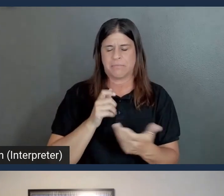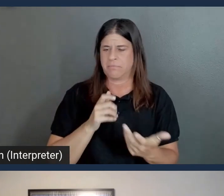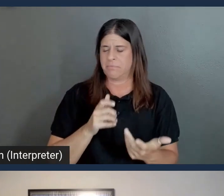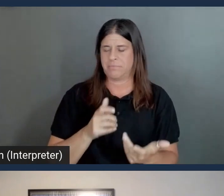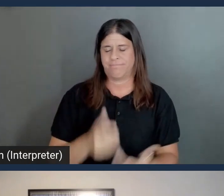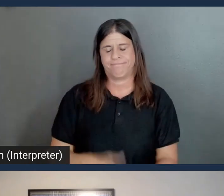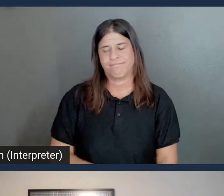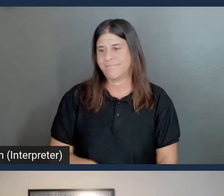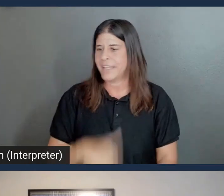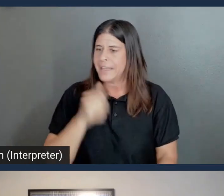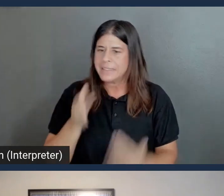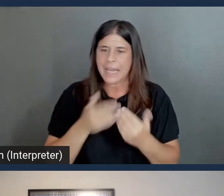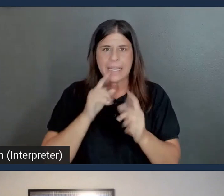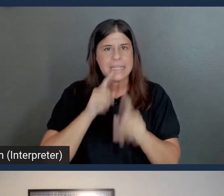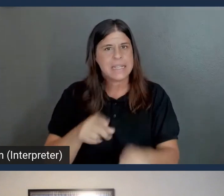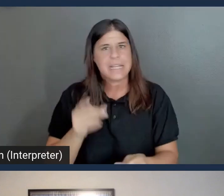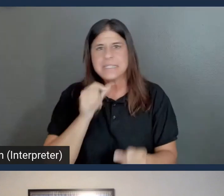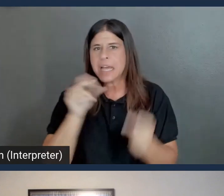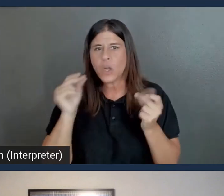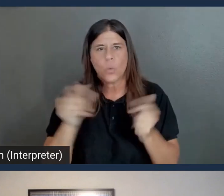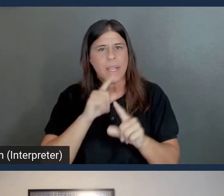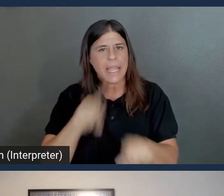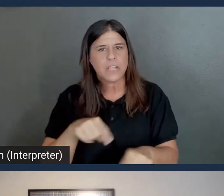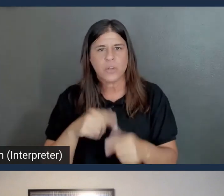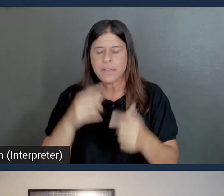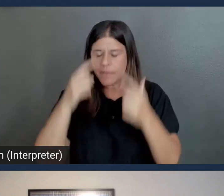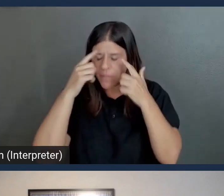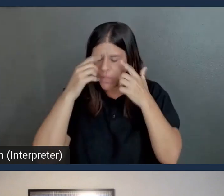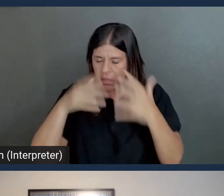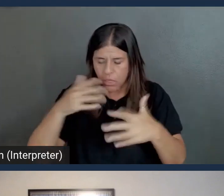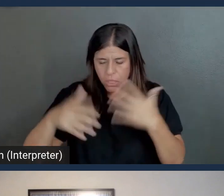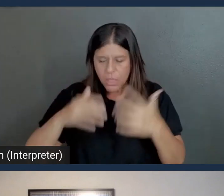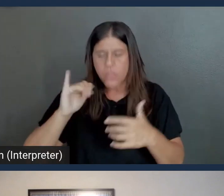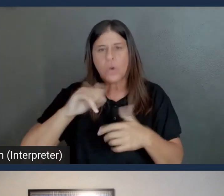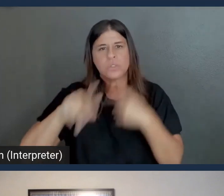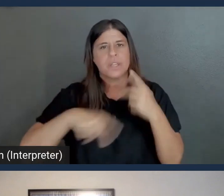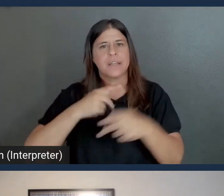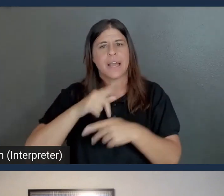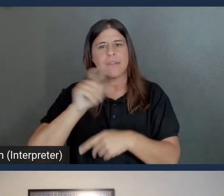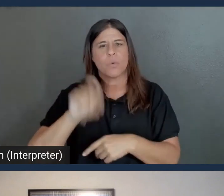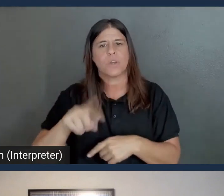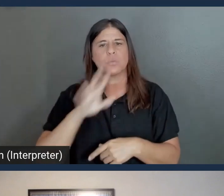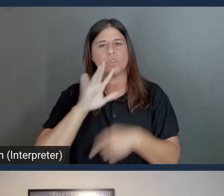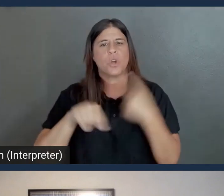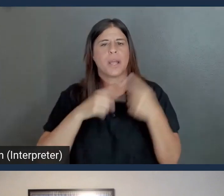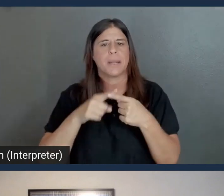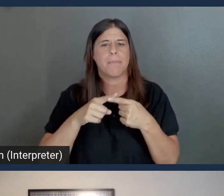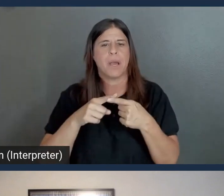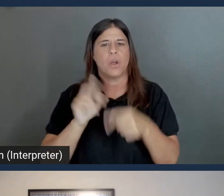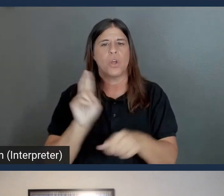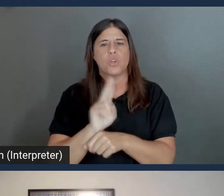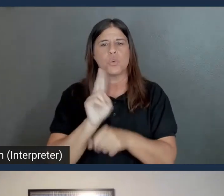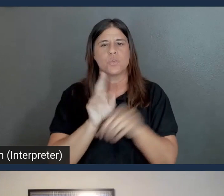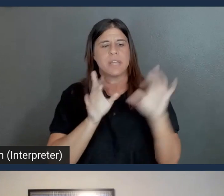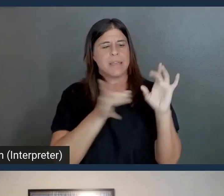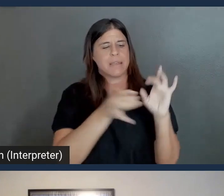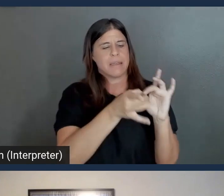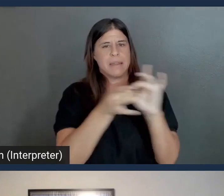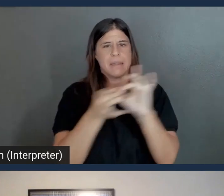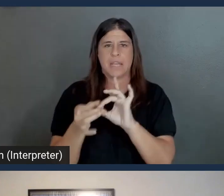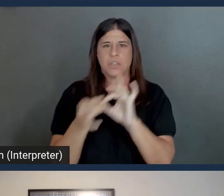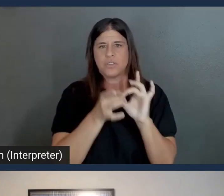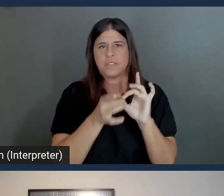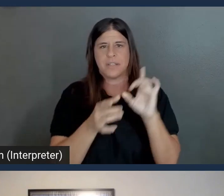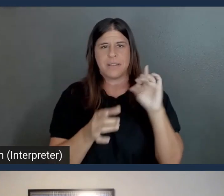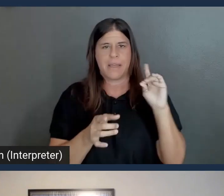sorts of things. Maybe these are the types of questions we were talking about, the ones where you're using the connections between data in order